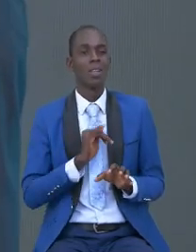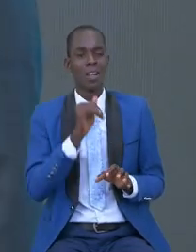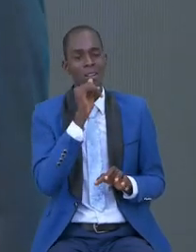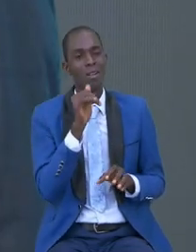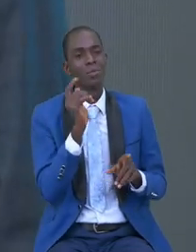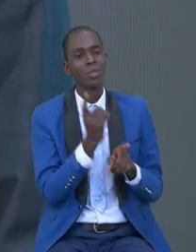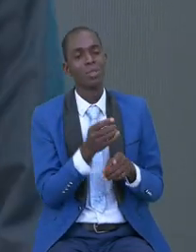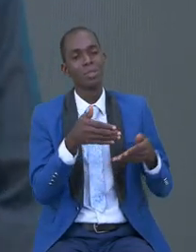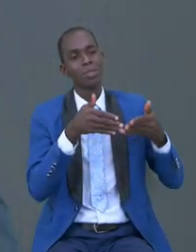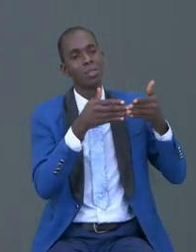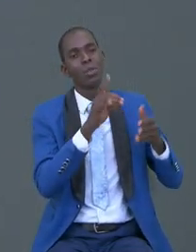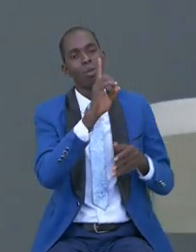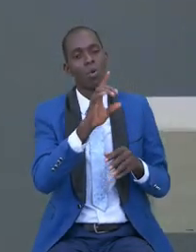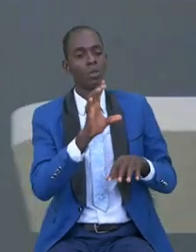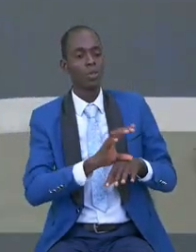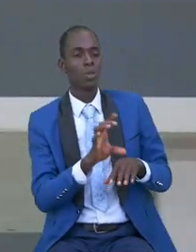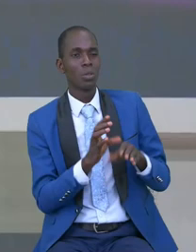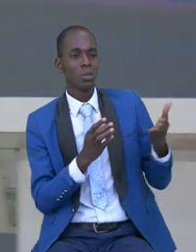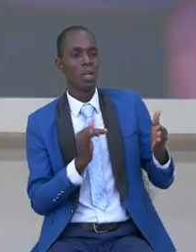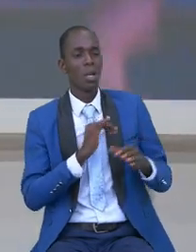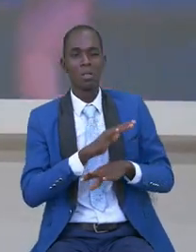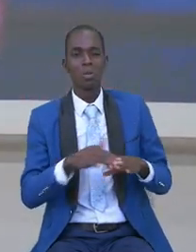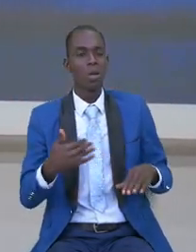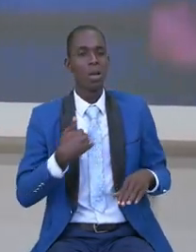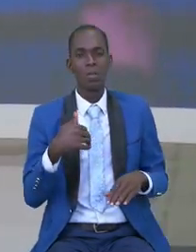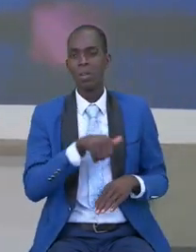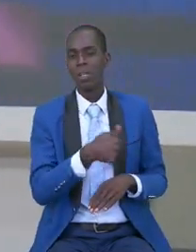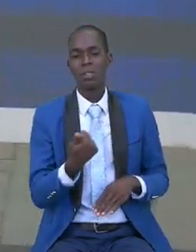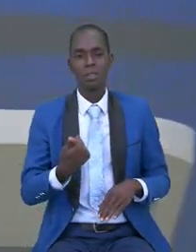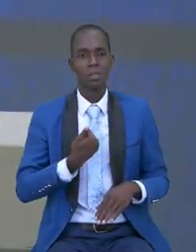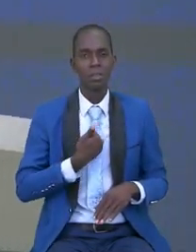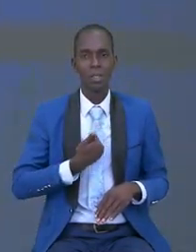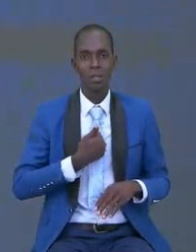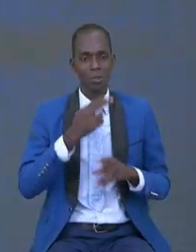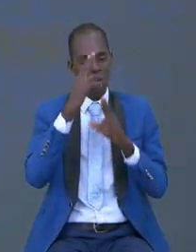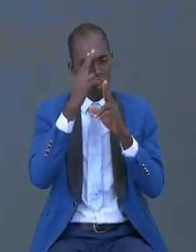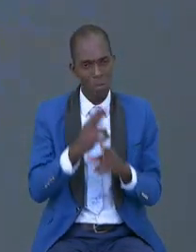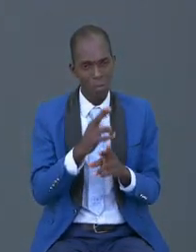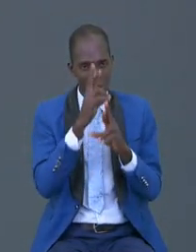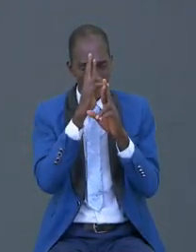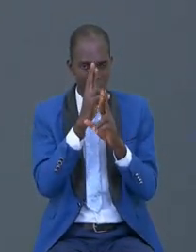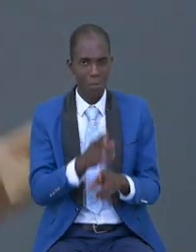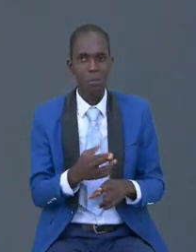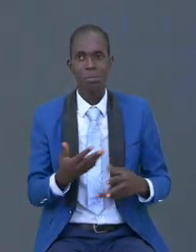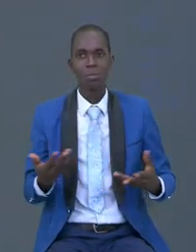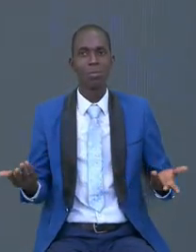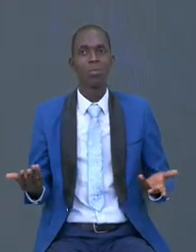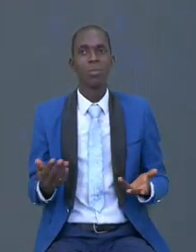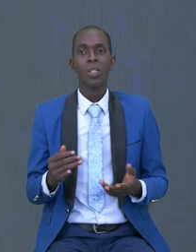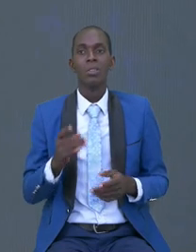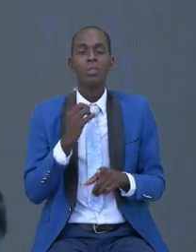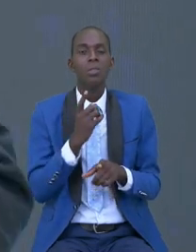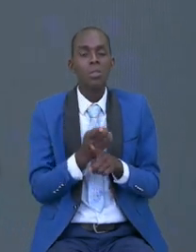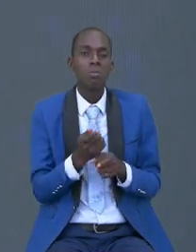church over there, and I don't have any self-esteem and no self-respect, and you know, I'm just tolerating life